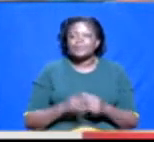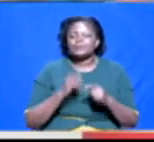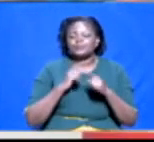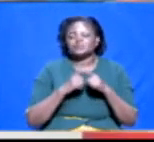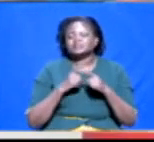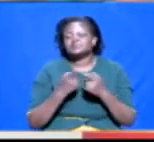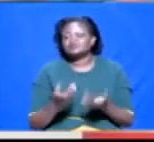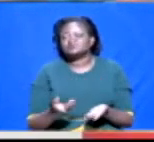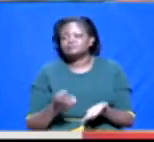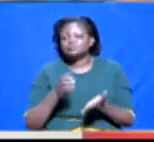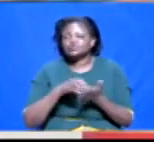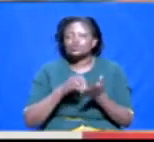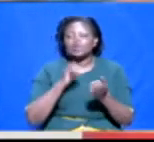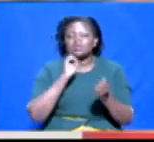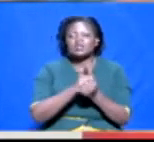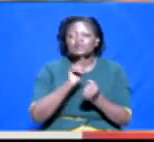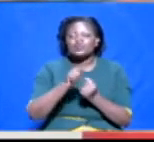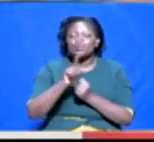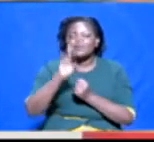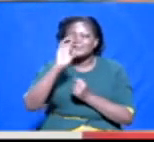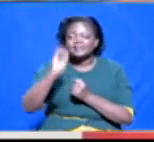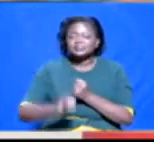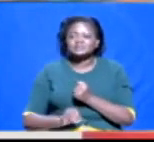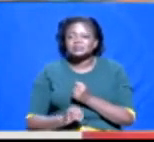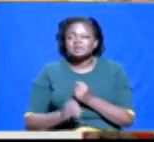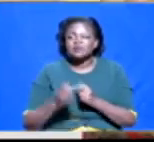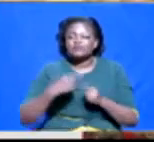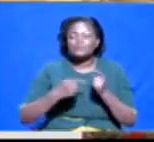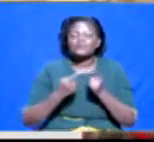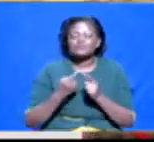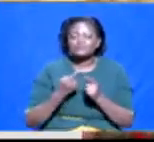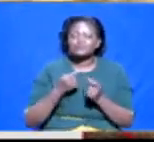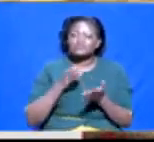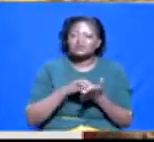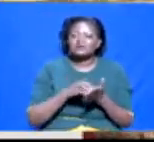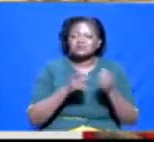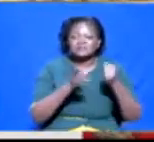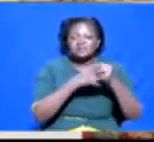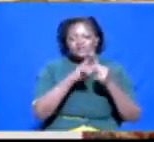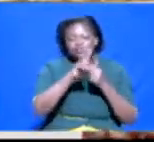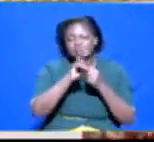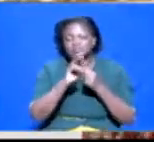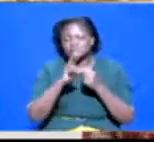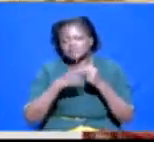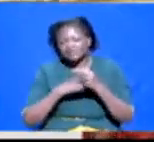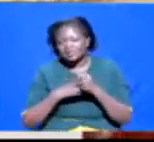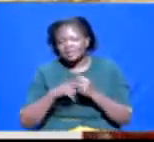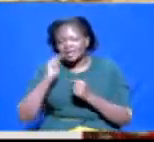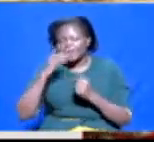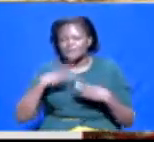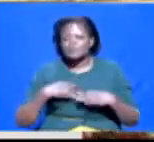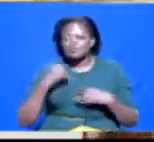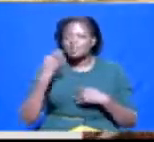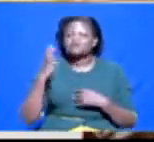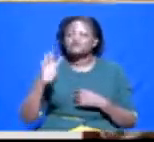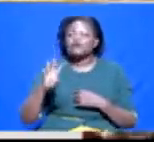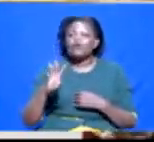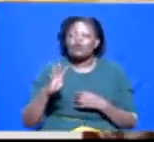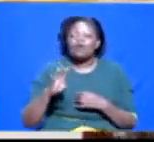stands at 13.1%. From the cases, 727 are Kenyans, while 34 are